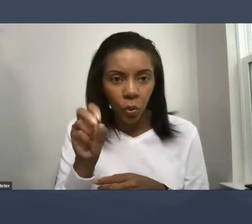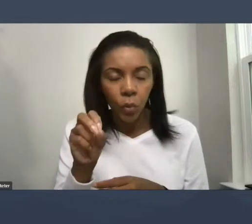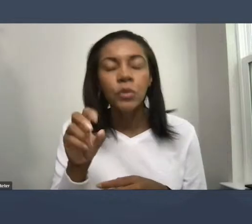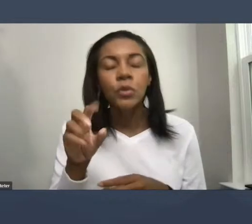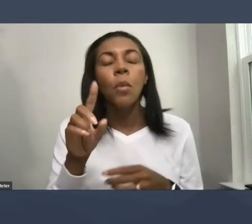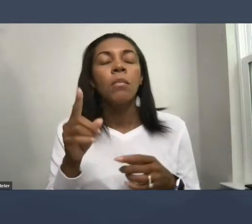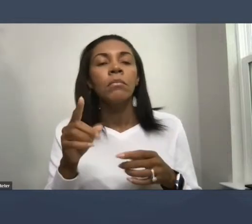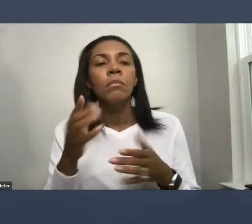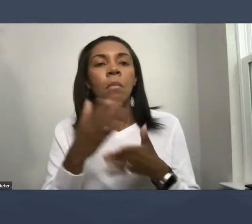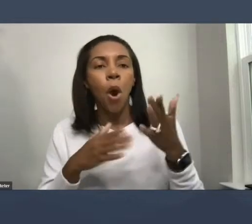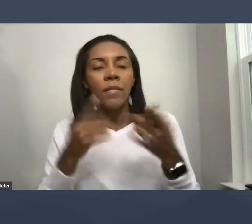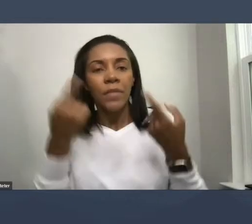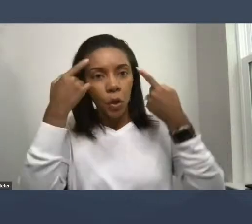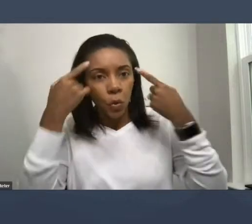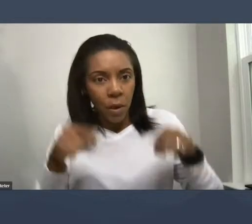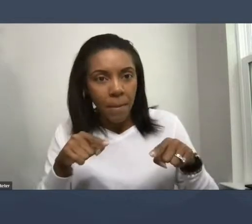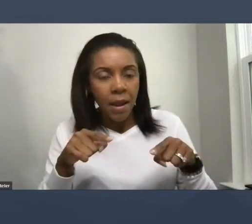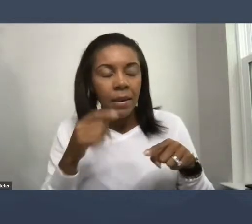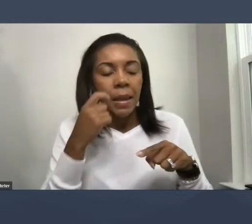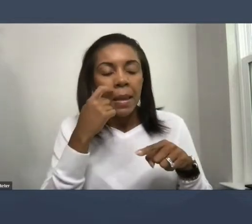agreement that came down to?